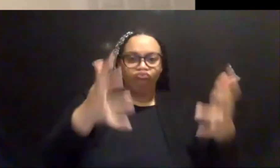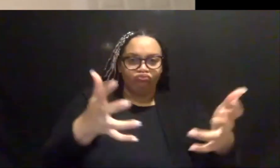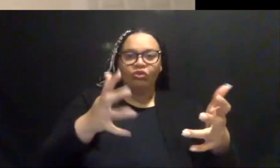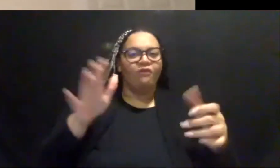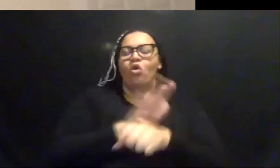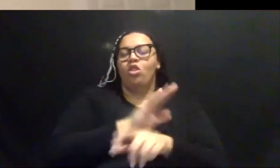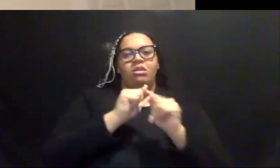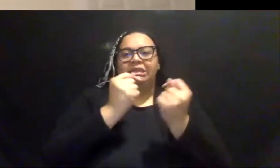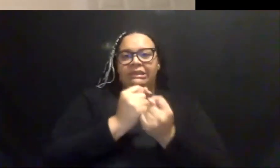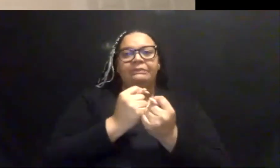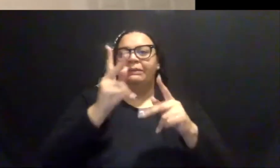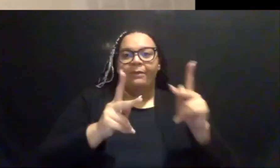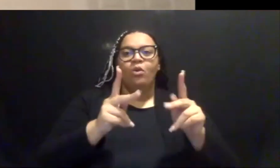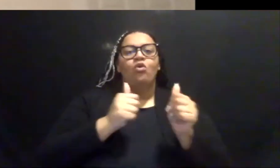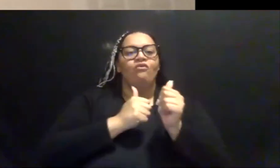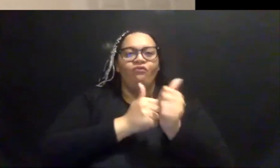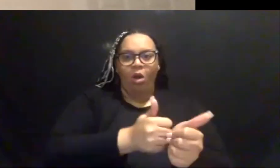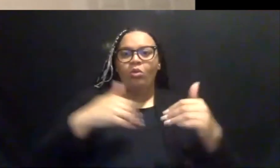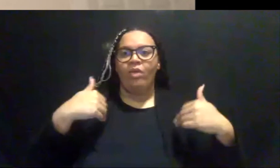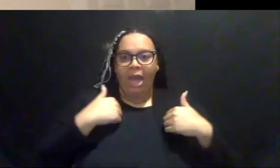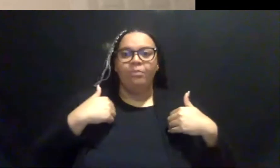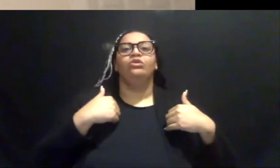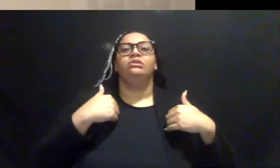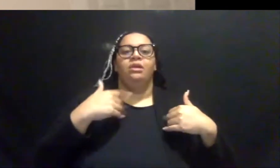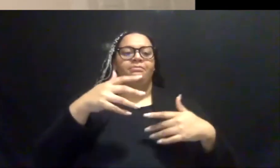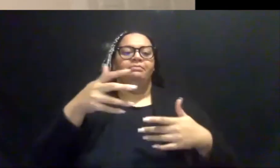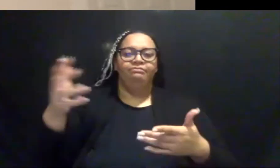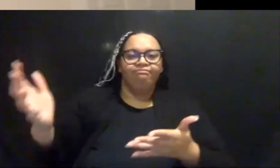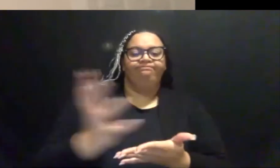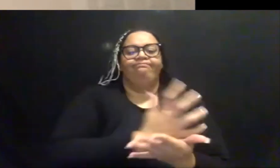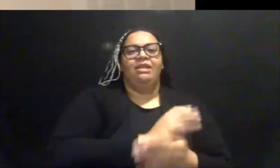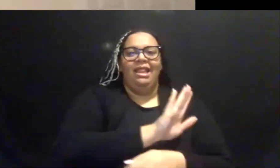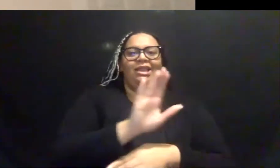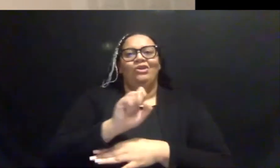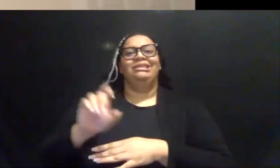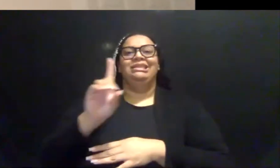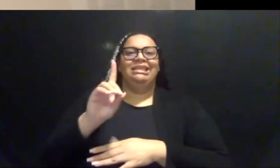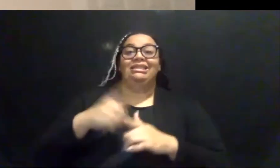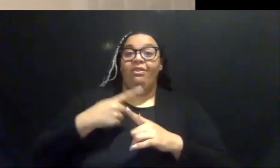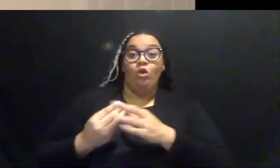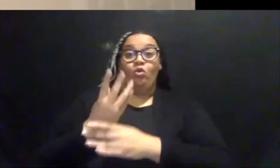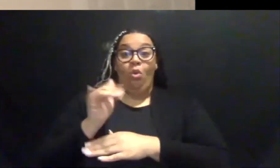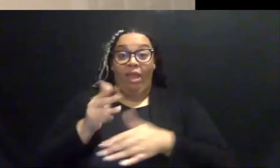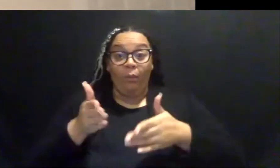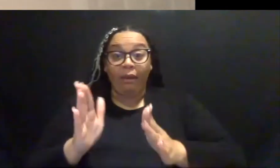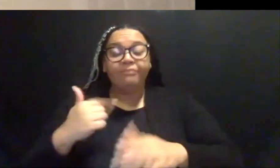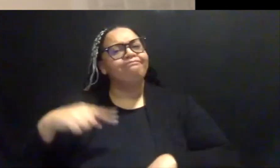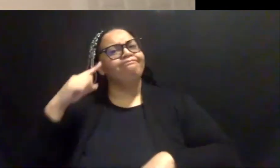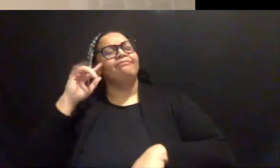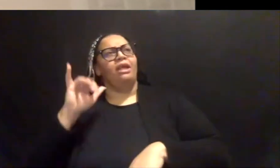people who follow the animals, collect the seeds from their feces, and grow them that way. And so I think that's like a